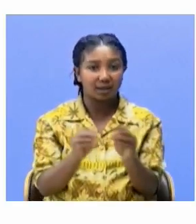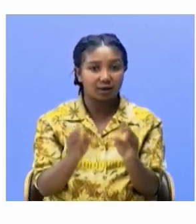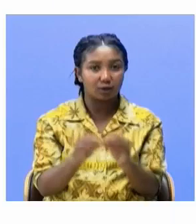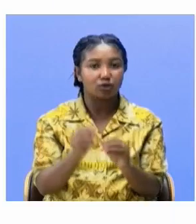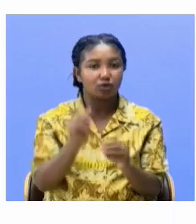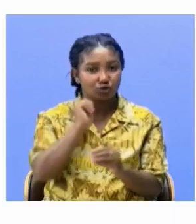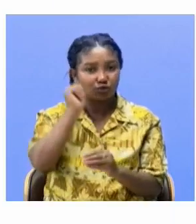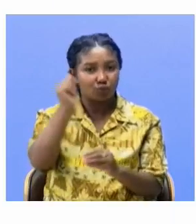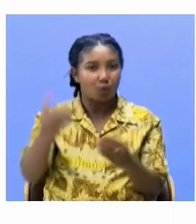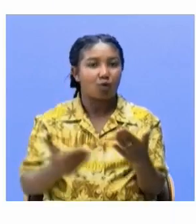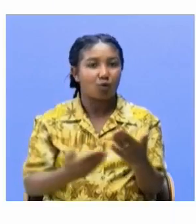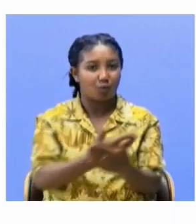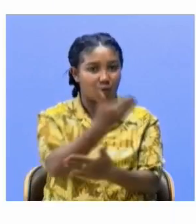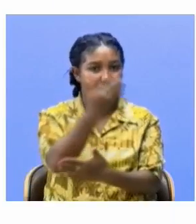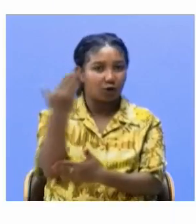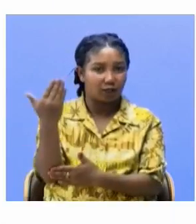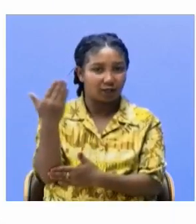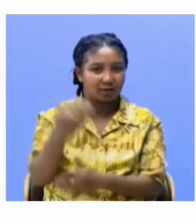tomorrow morning.